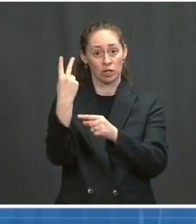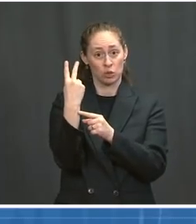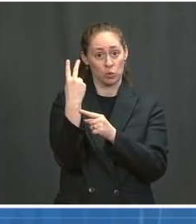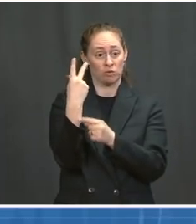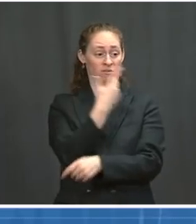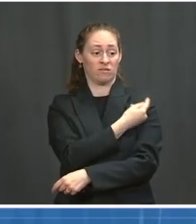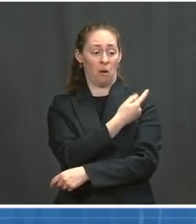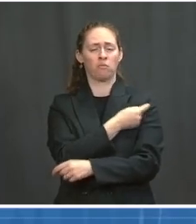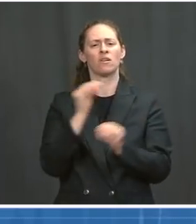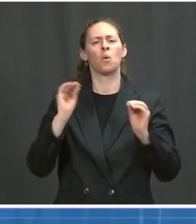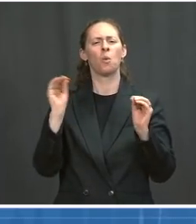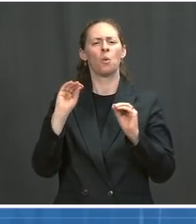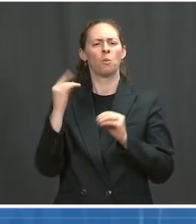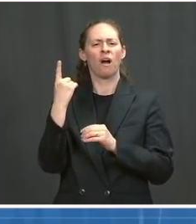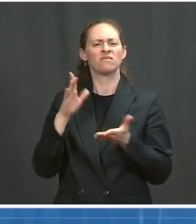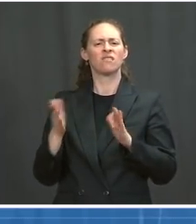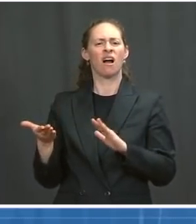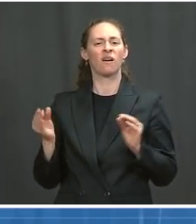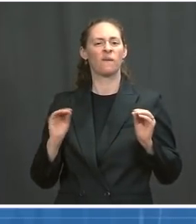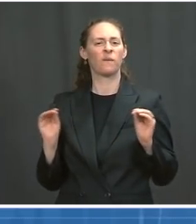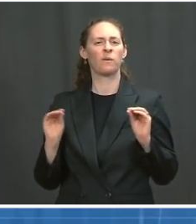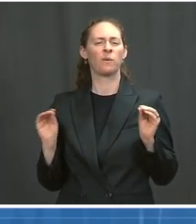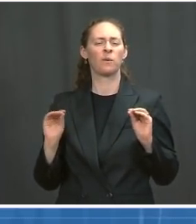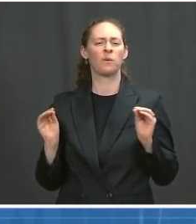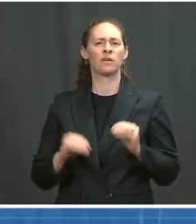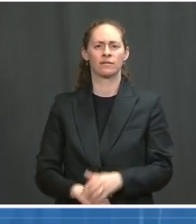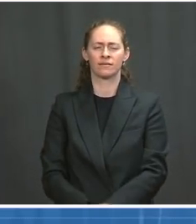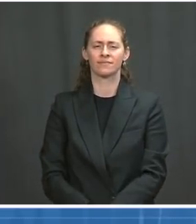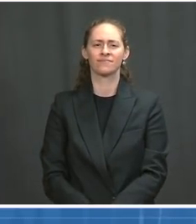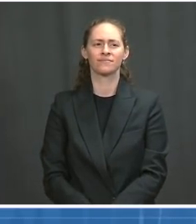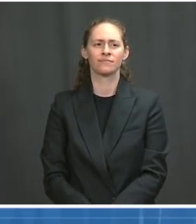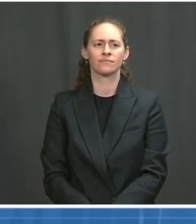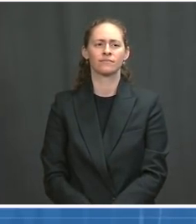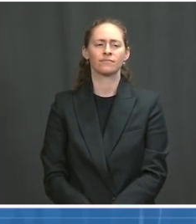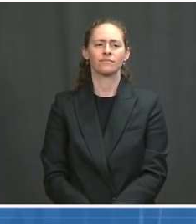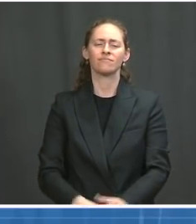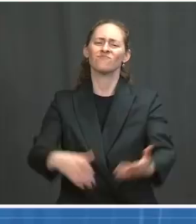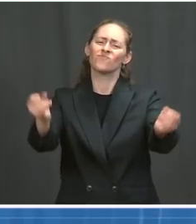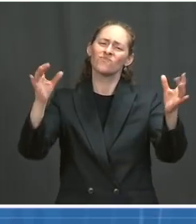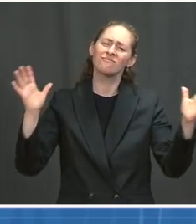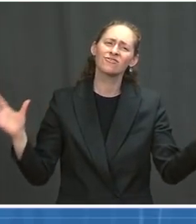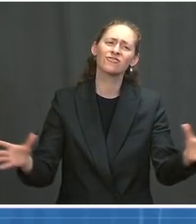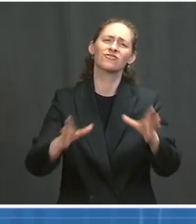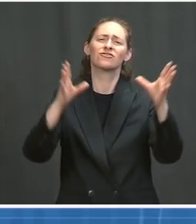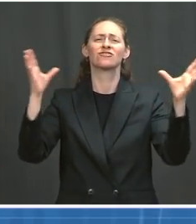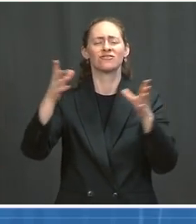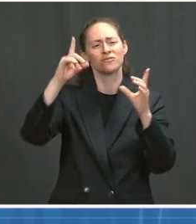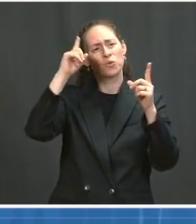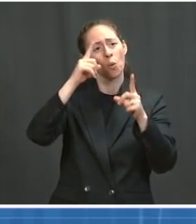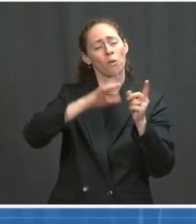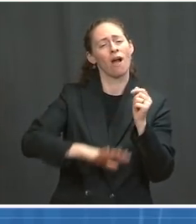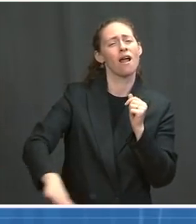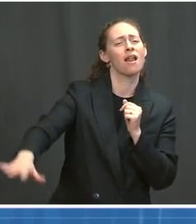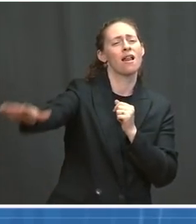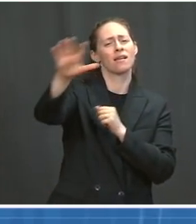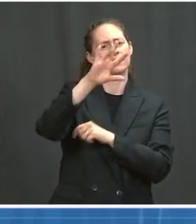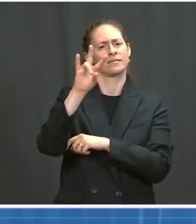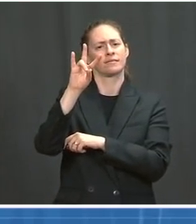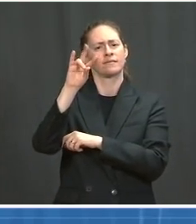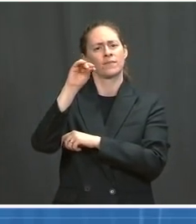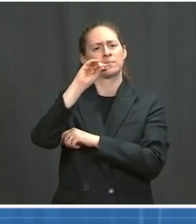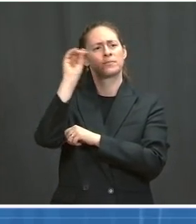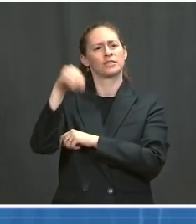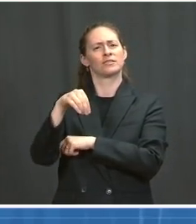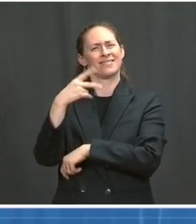saying, let's go for the 70% of adults vaccinated with at least one dose by July 4th. And